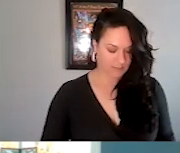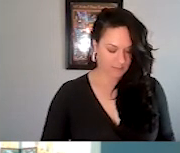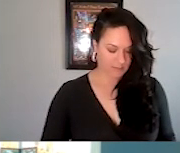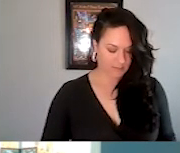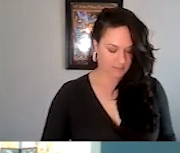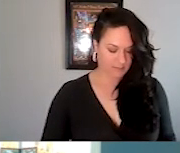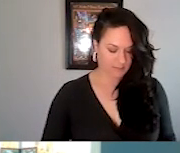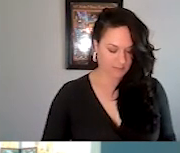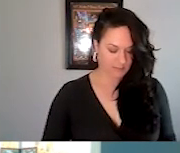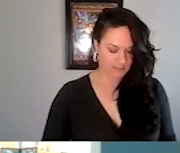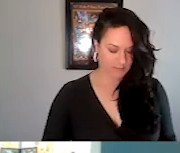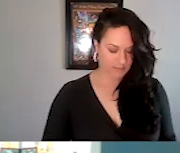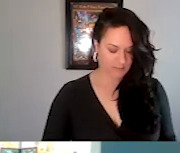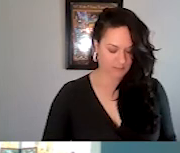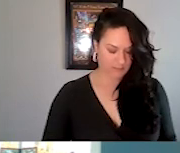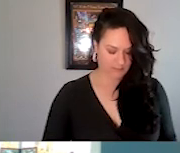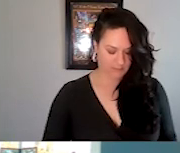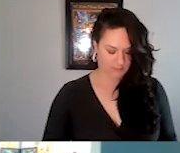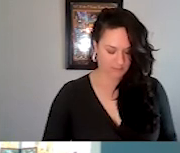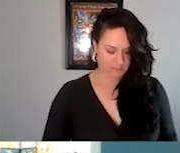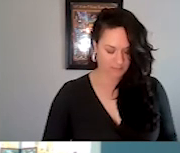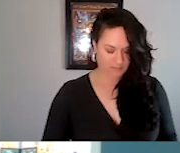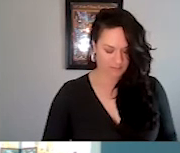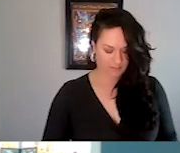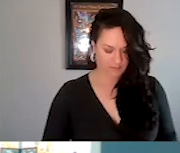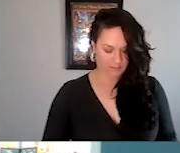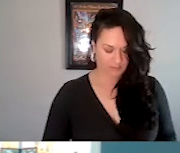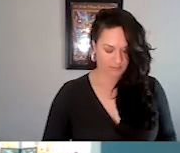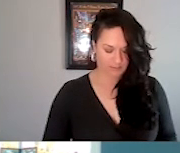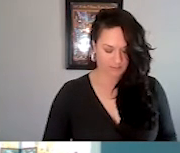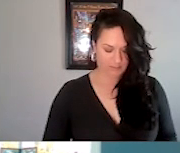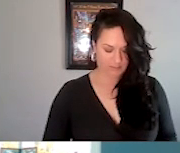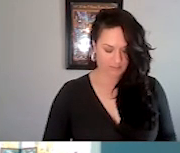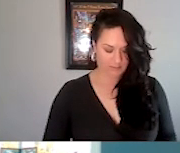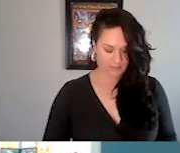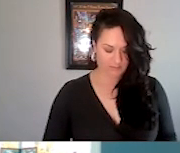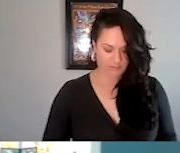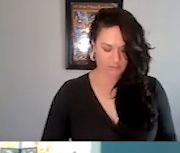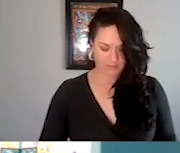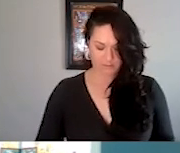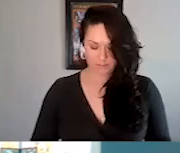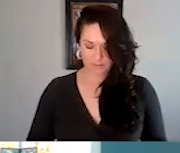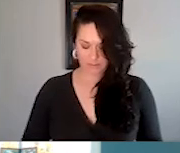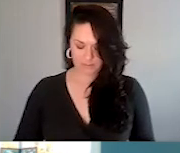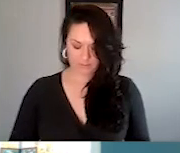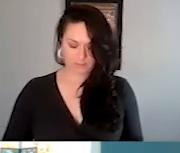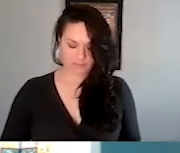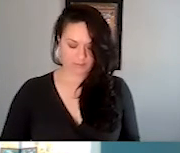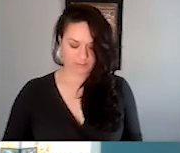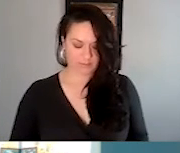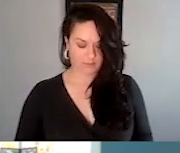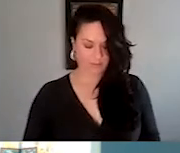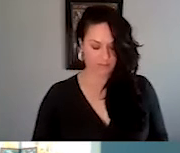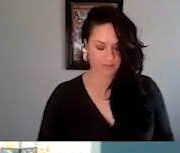harmful substances in the products, as we just talked about. To be able to do that, you have to actually test the products to